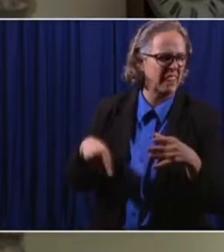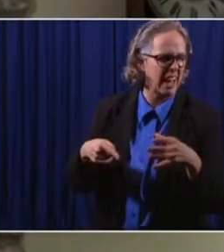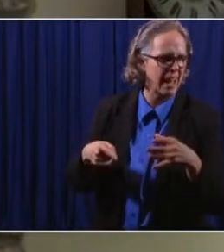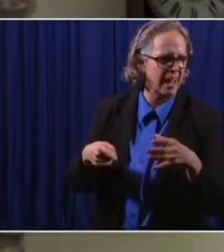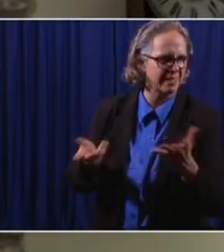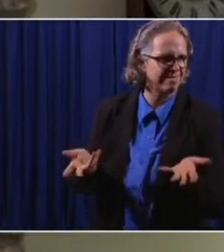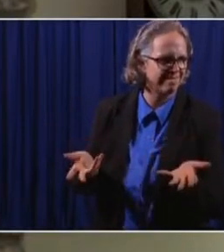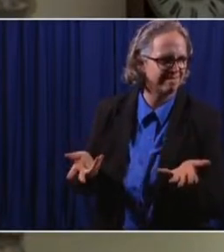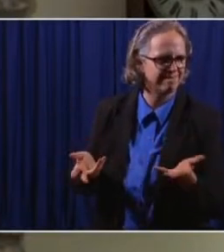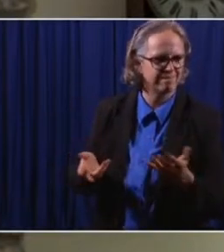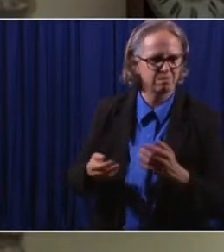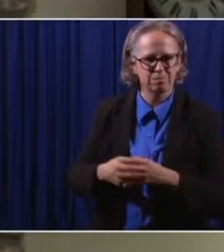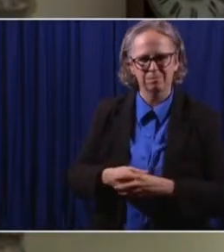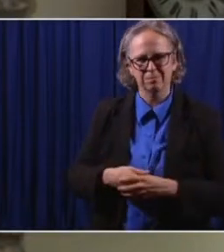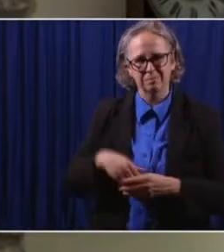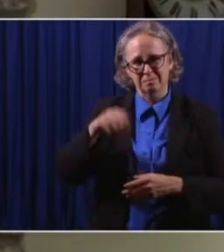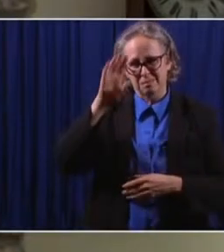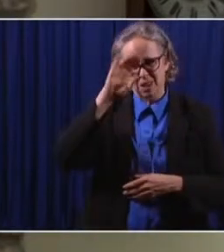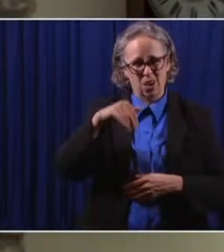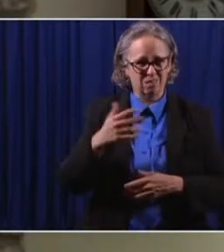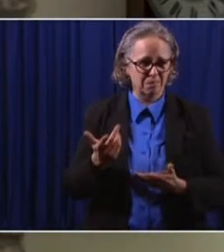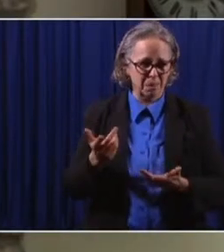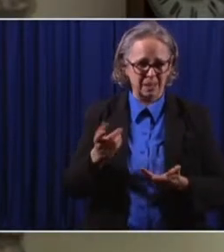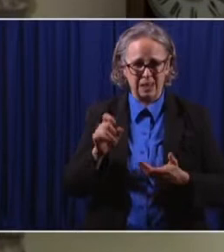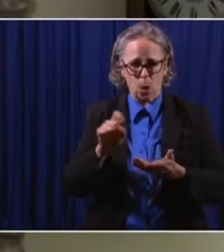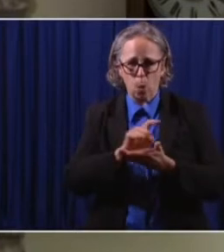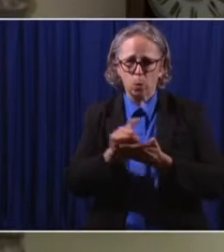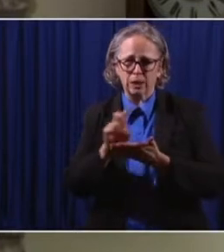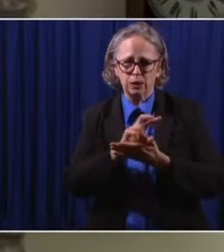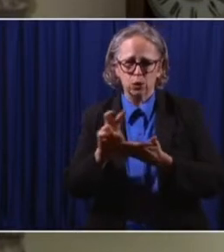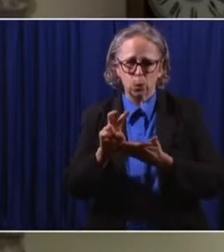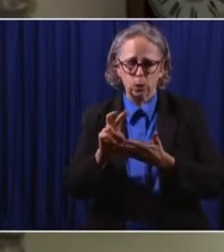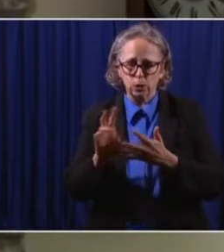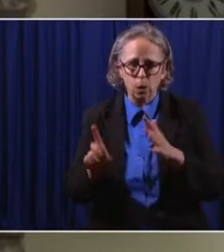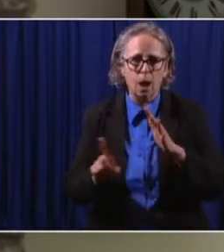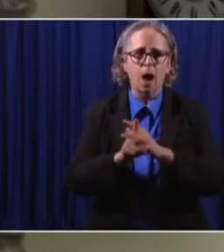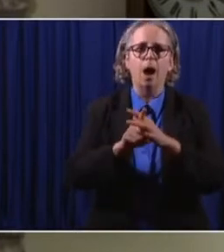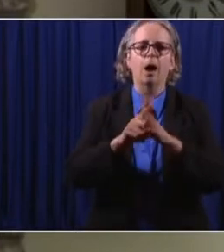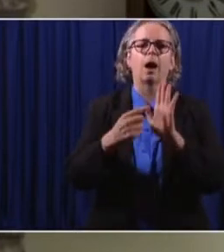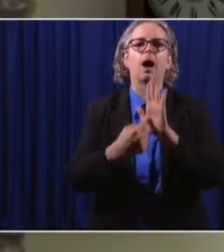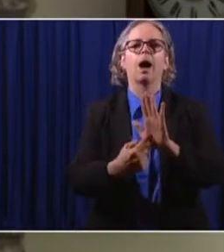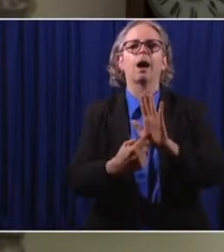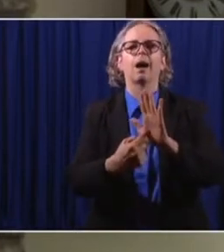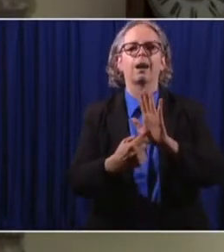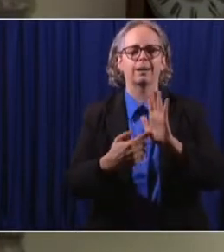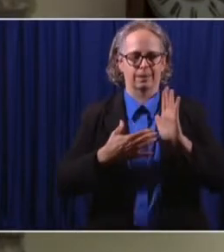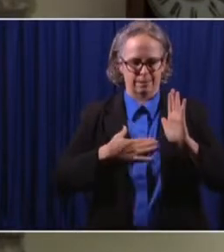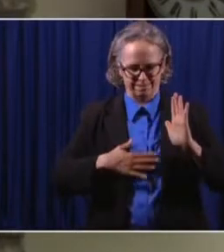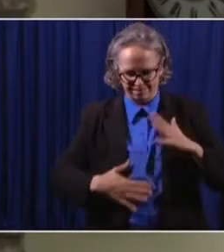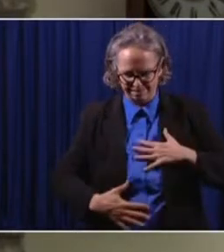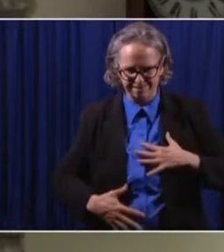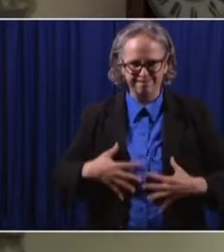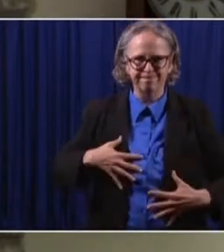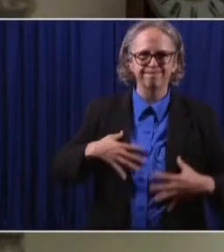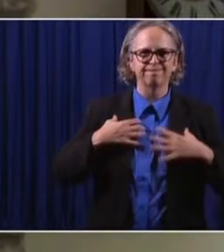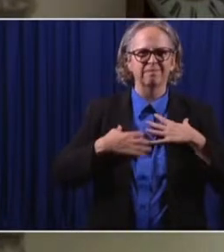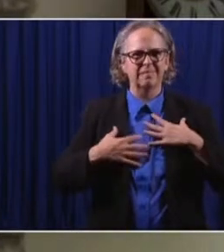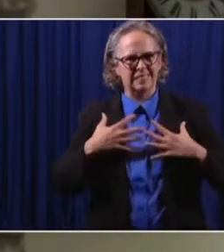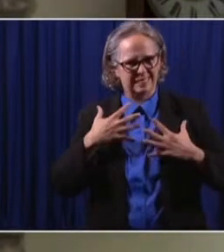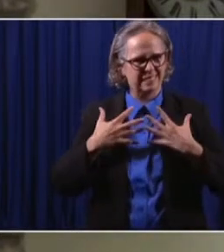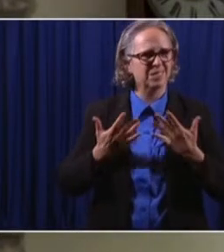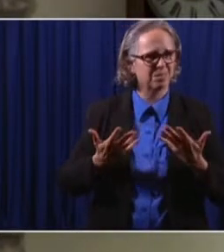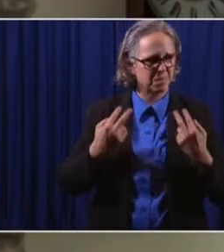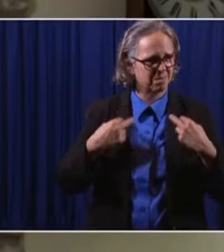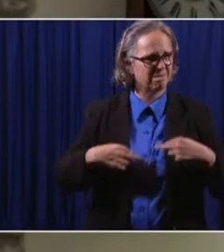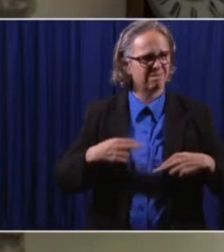a week or maybe 2 for people to develop symptoms after coming into contact with someone who is contagious. We should remember that some people